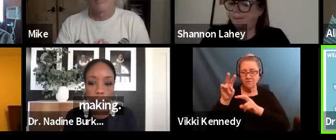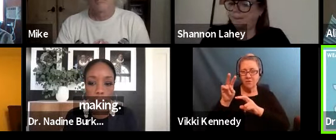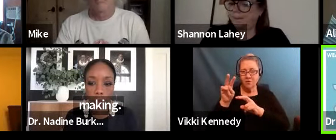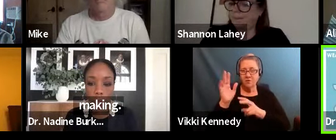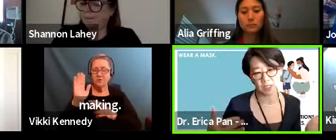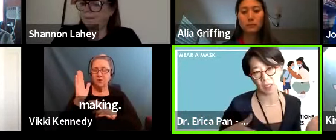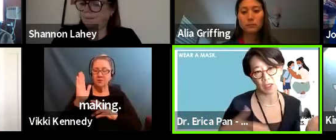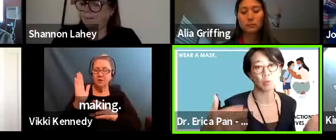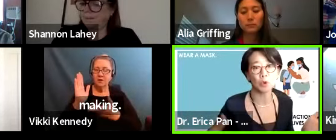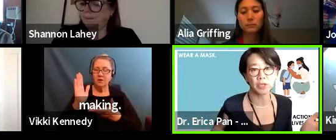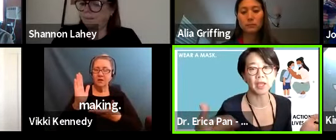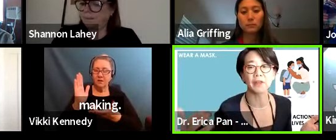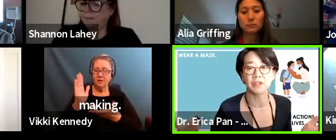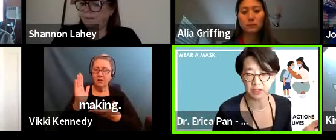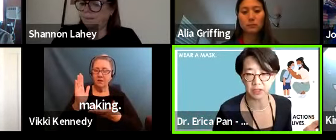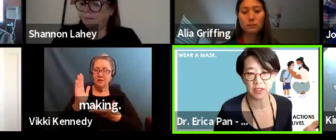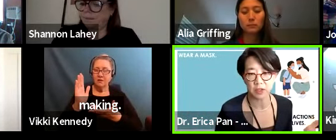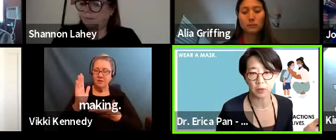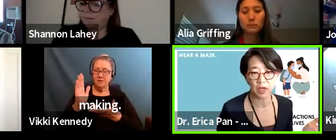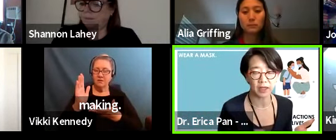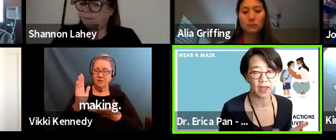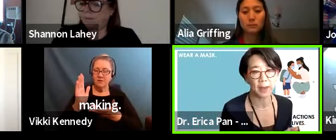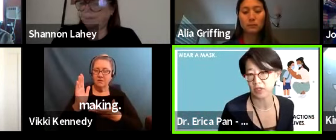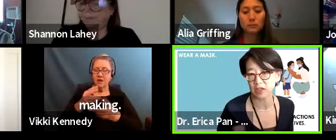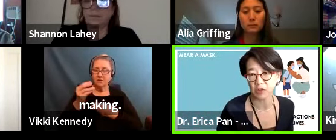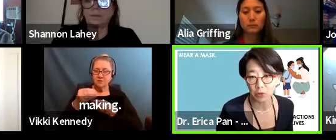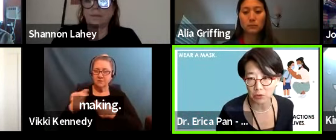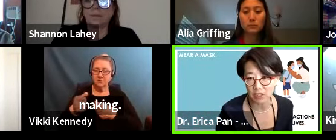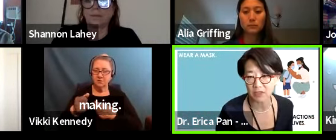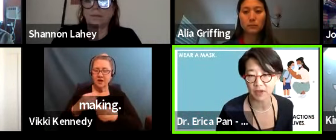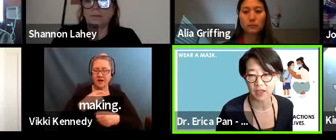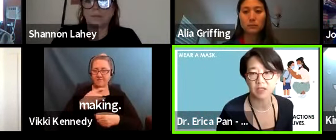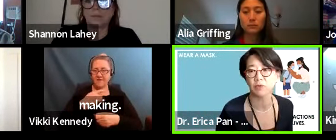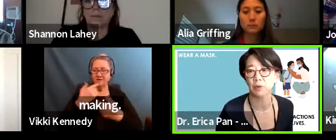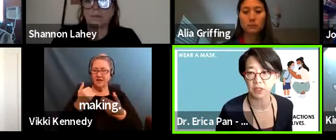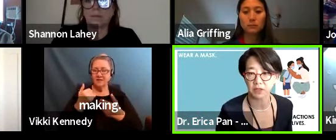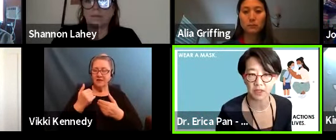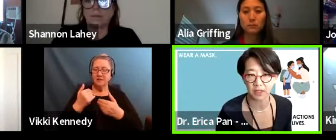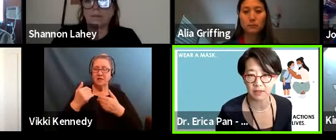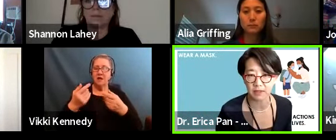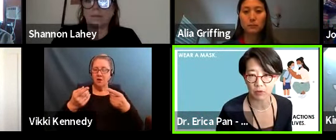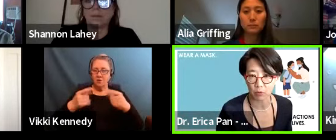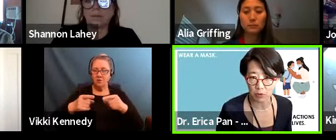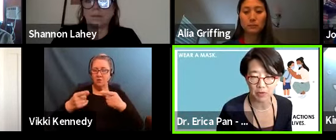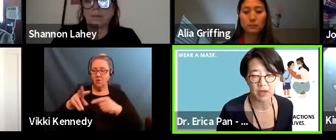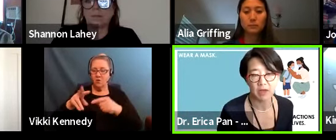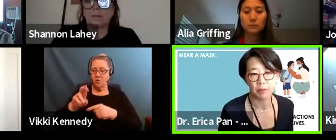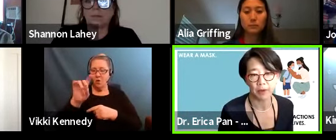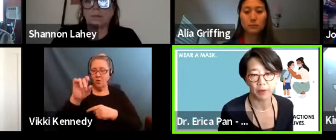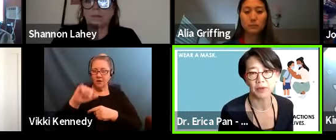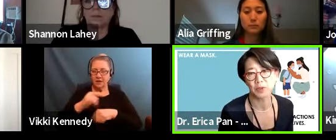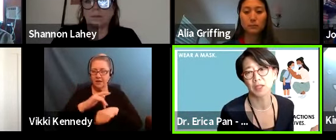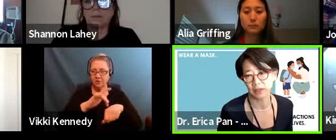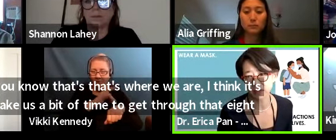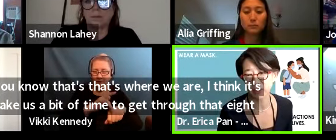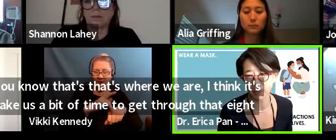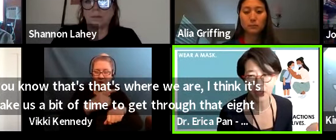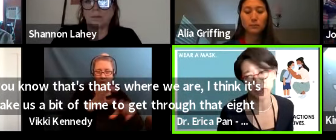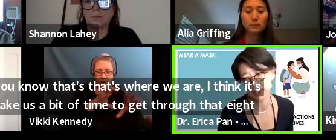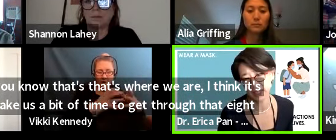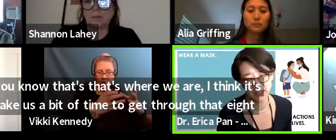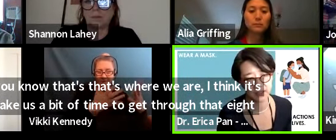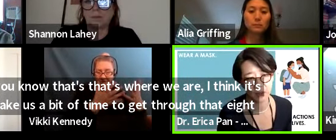I think we're thinking about this as like a rolling eligibility. So we're not going to absolutely get through each phase before we start the next group, but we also want